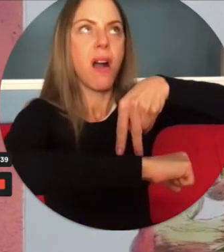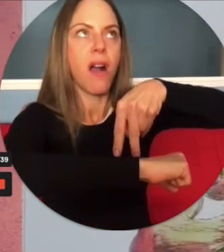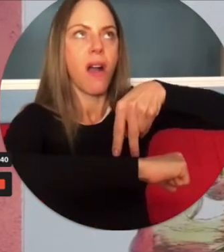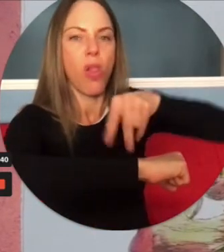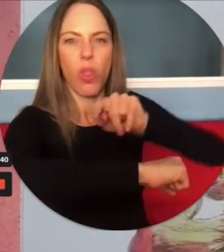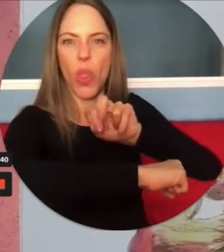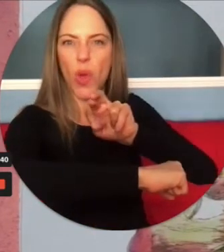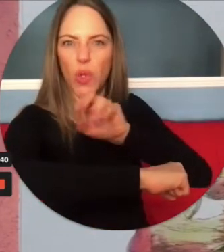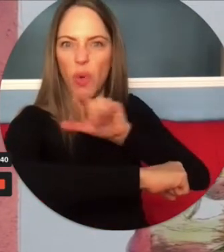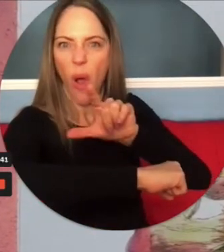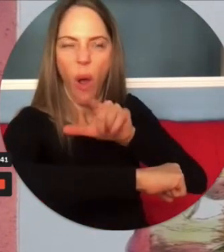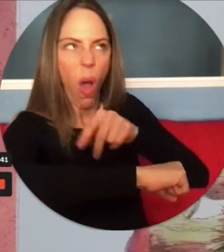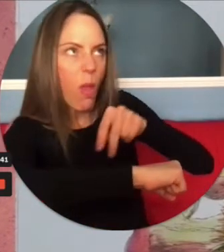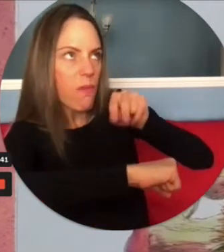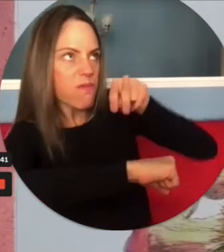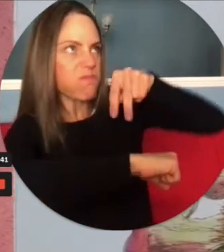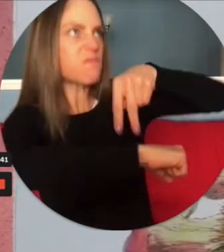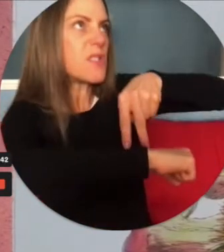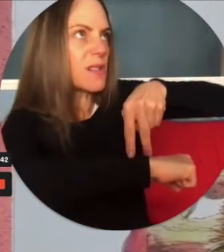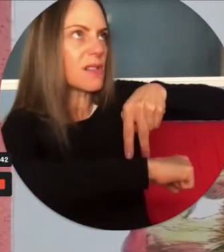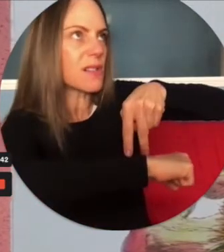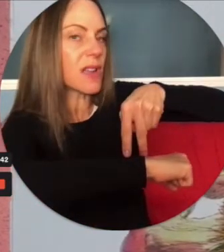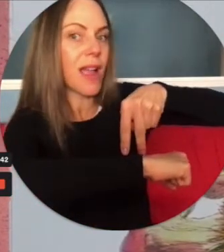him with his hard hooves